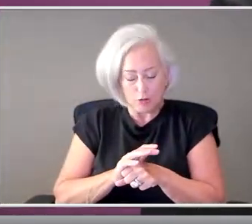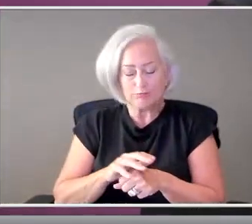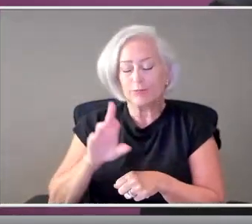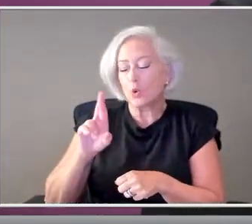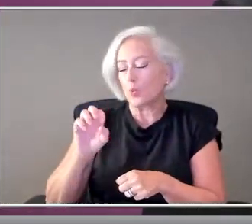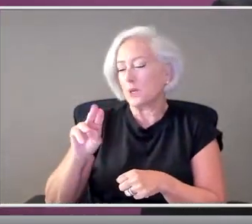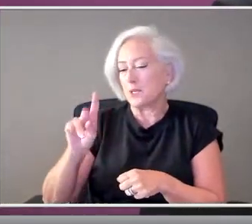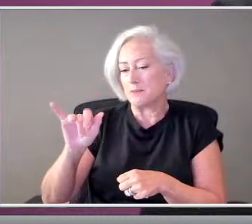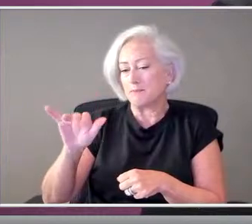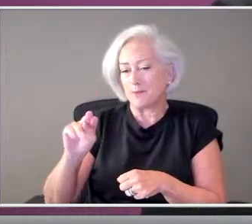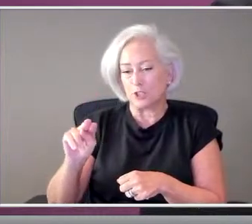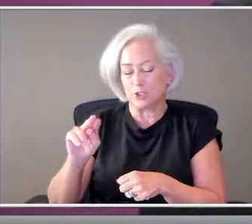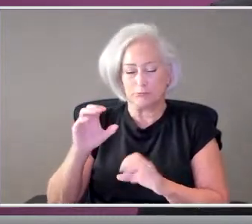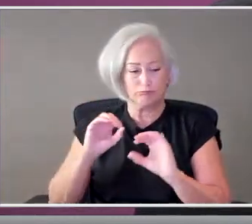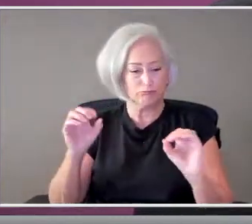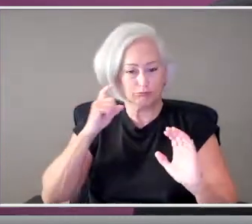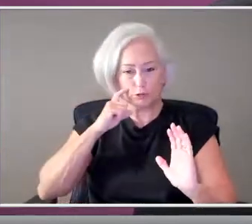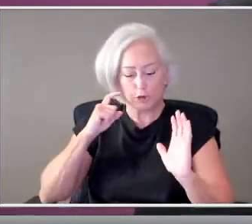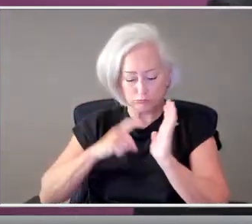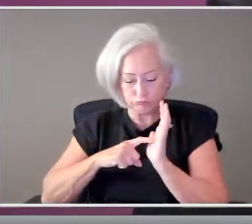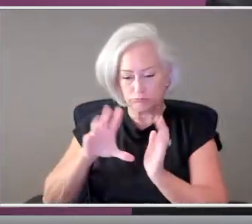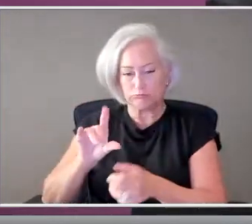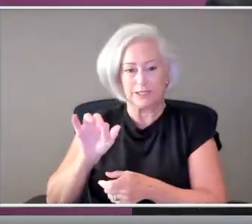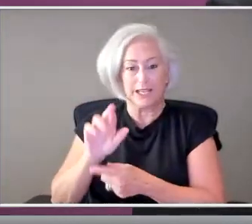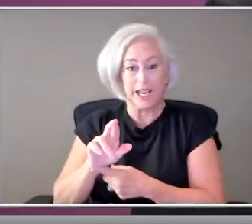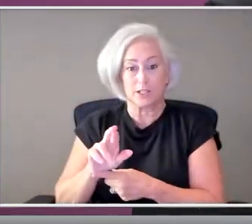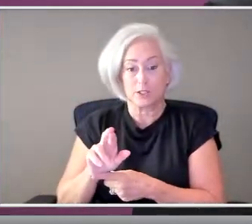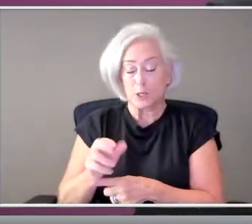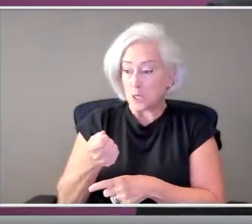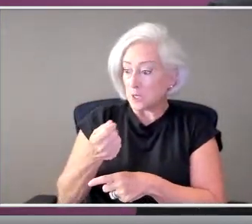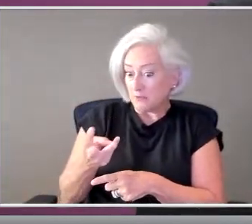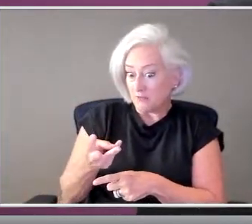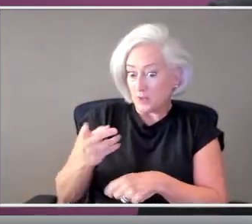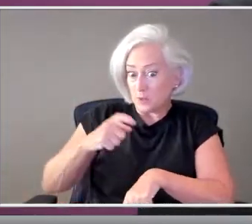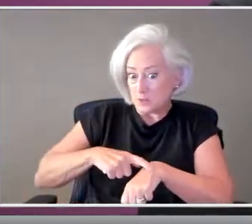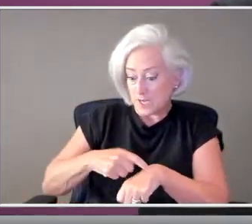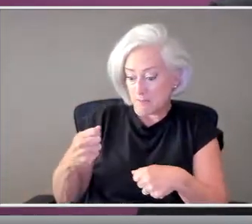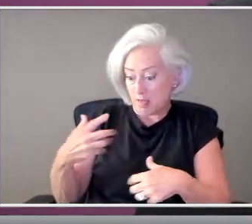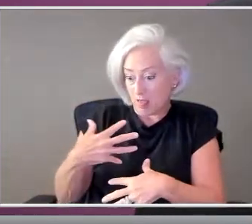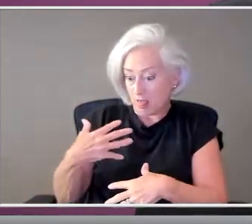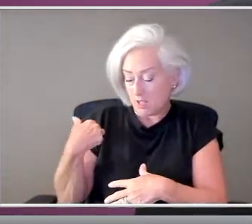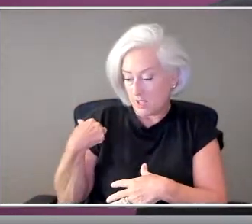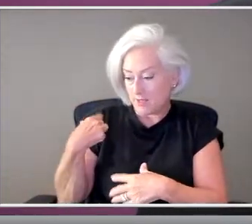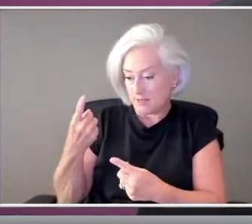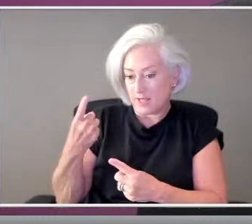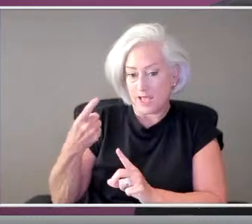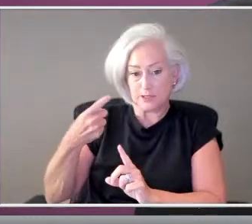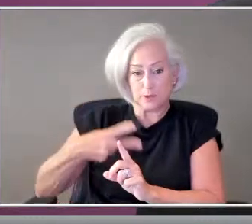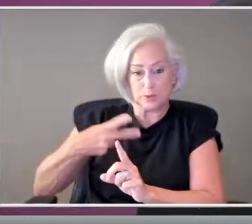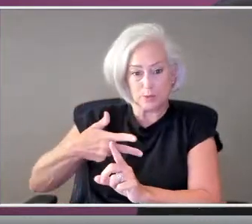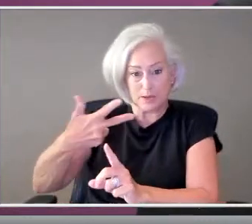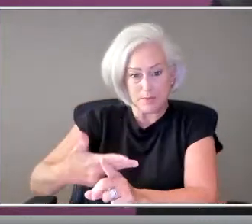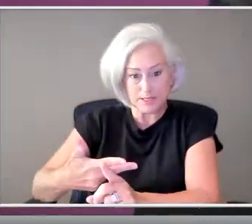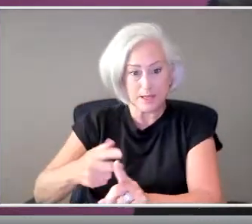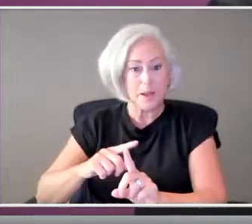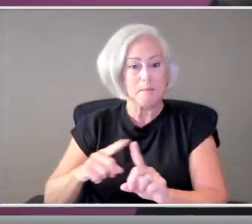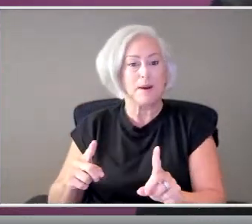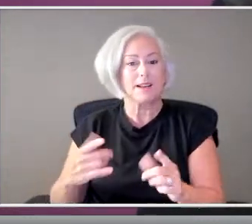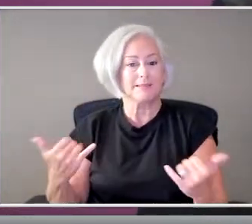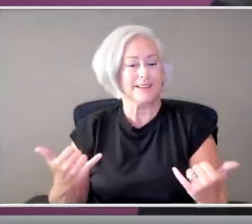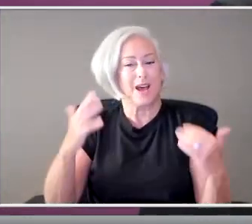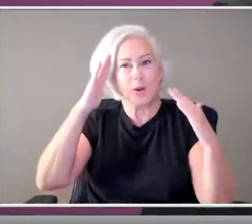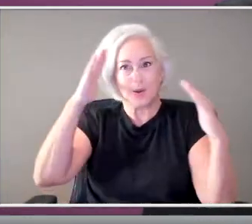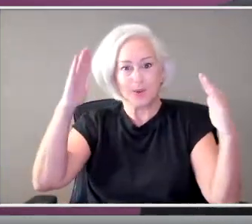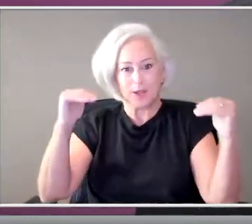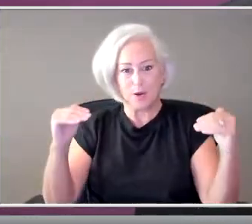There actually has been a couple scares over the past months, but we are very hopeful that everything